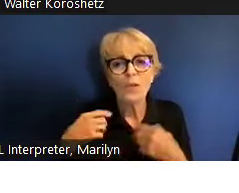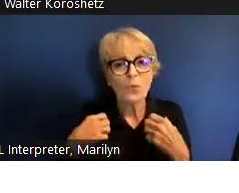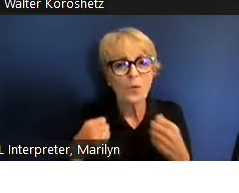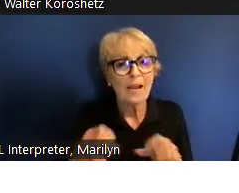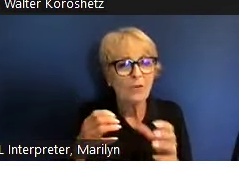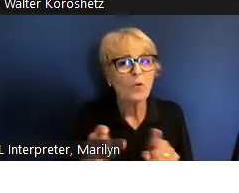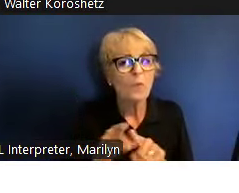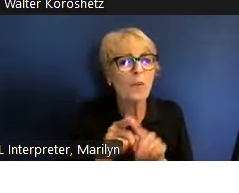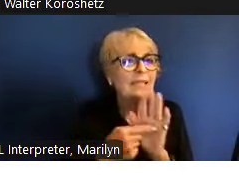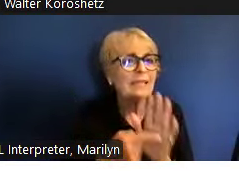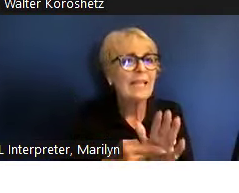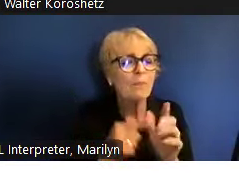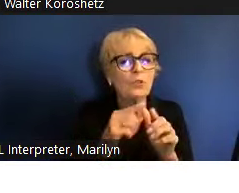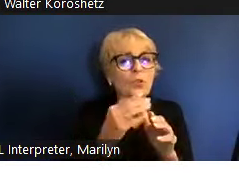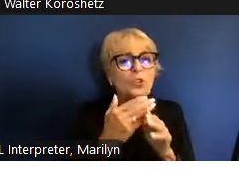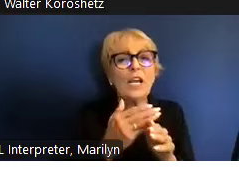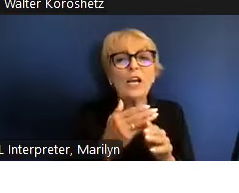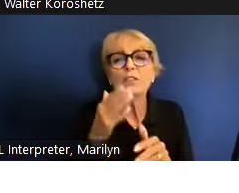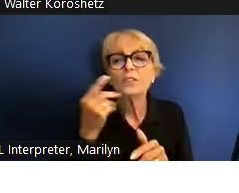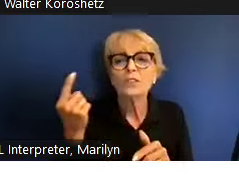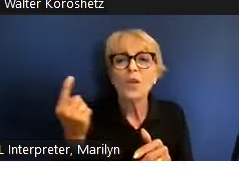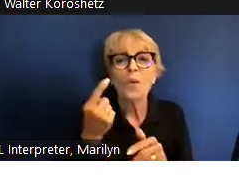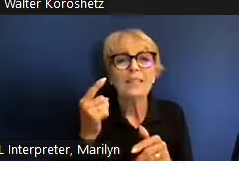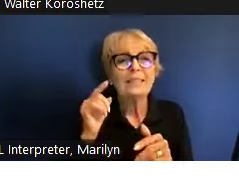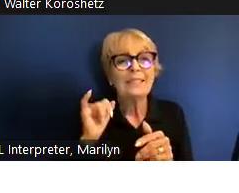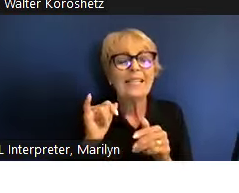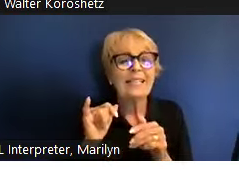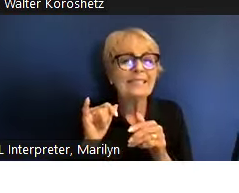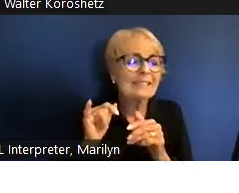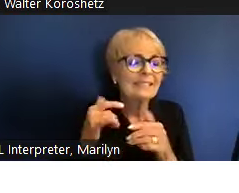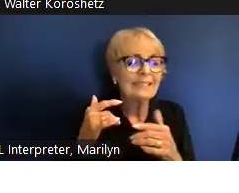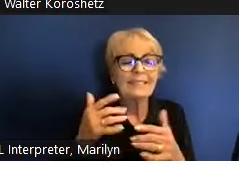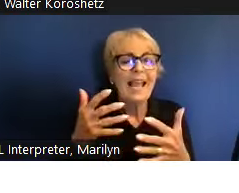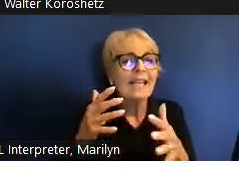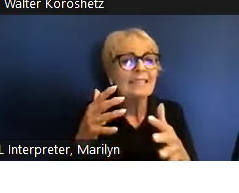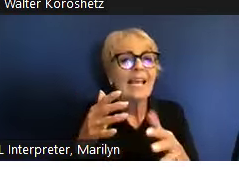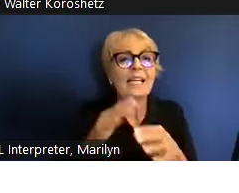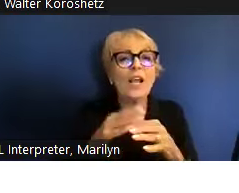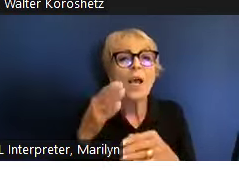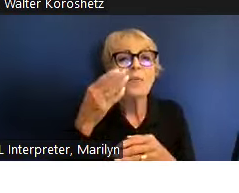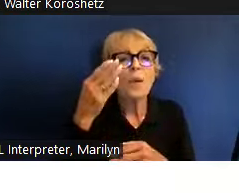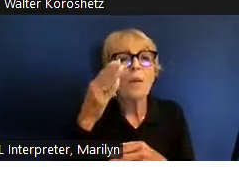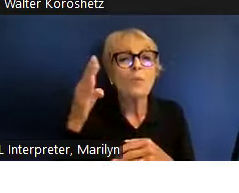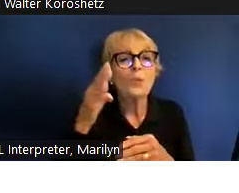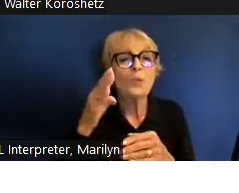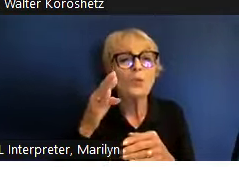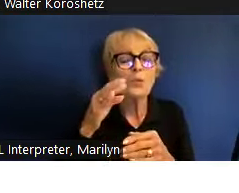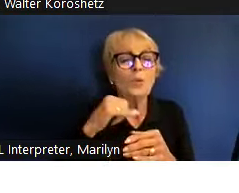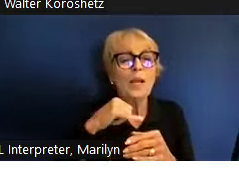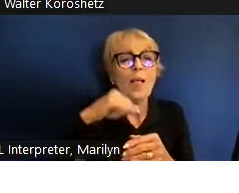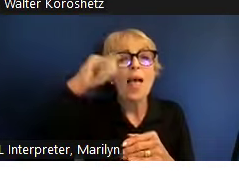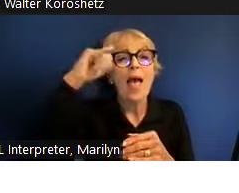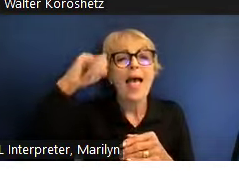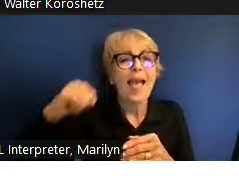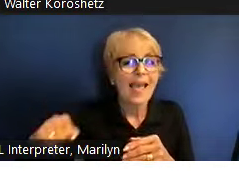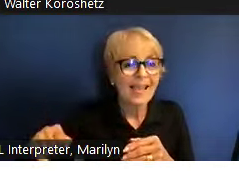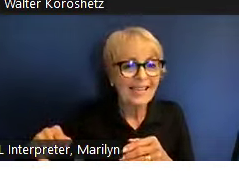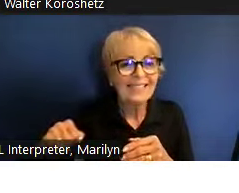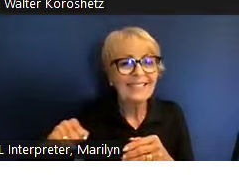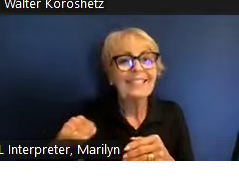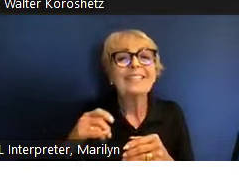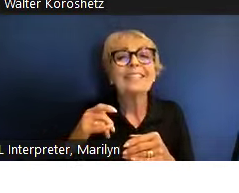for sharing, there will always be this little peak of anxiety on that blue line. You can see the emotional response is kind of high, but